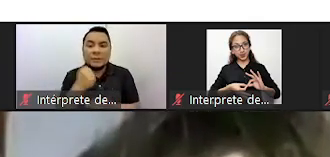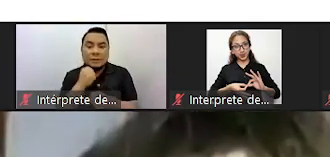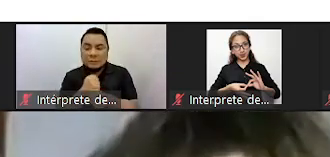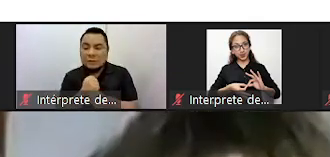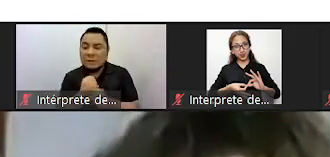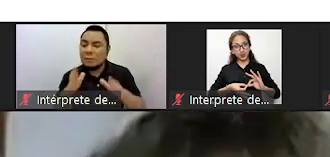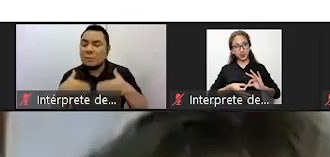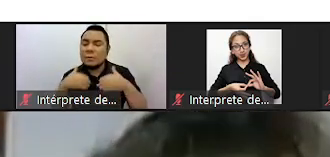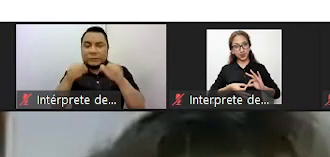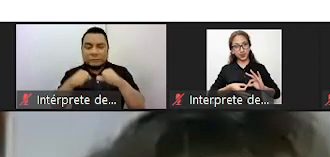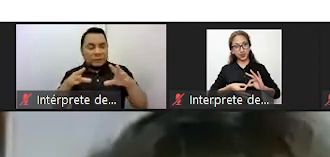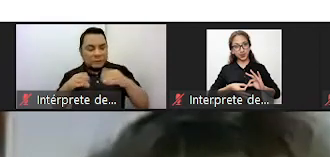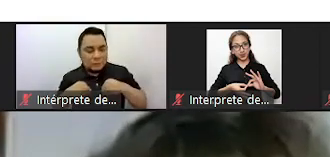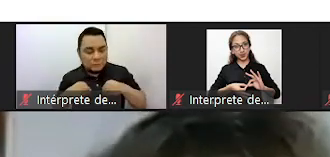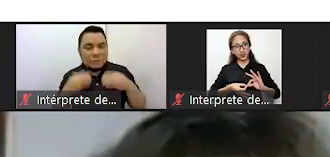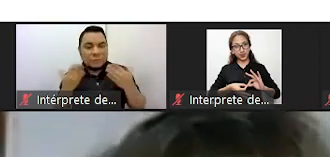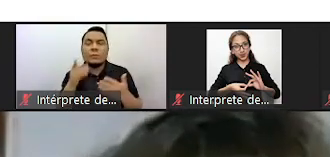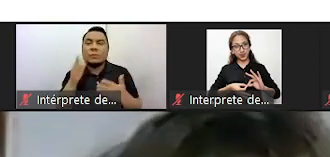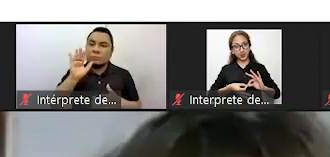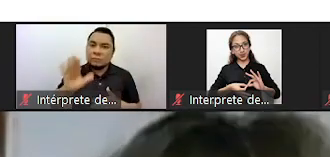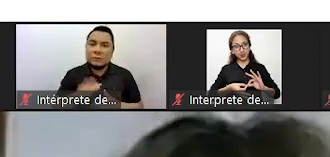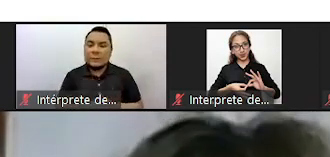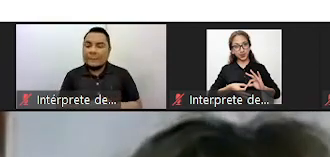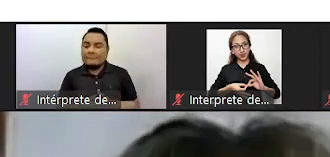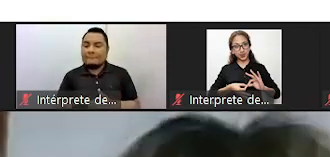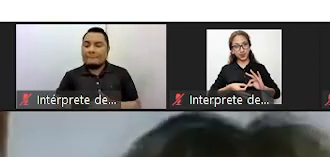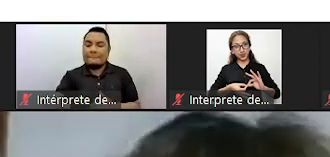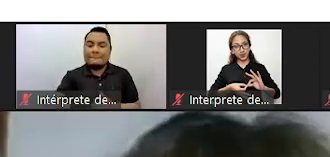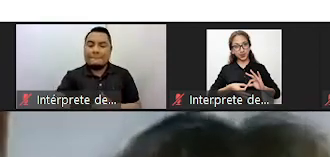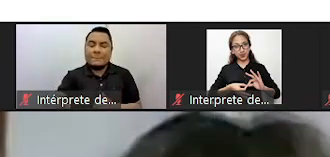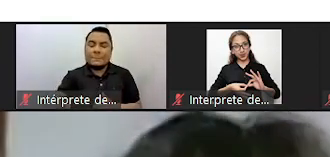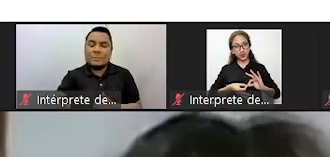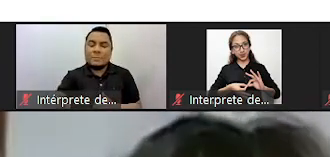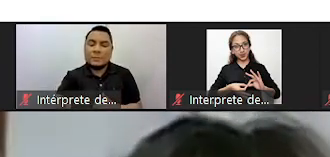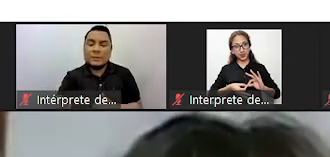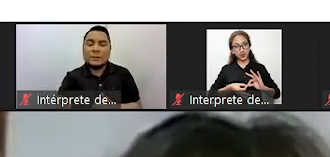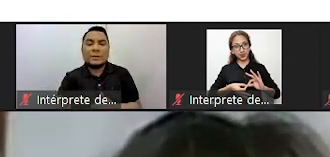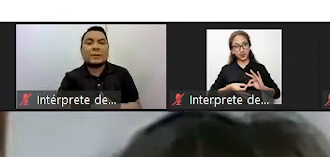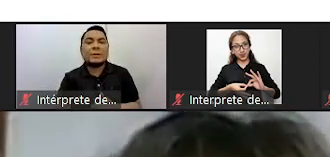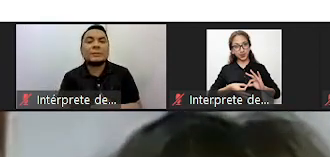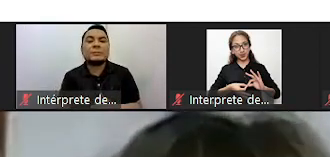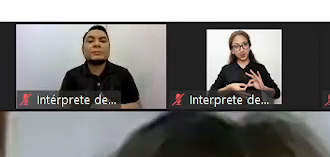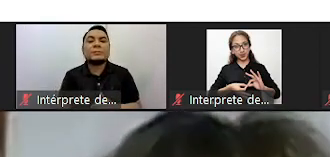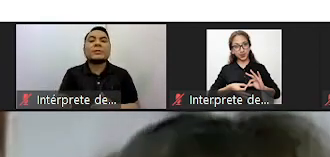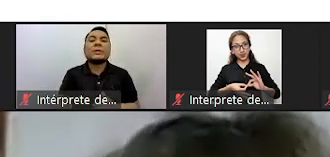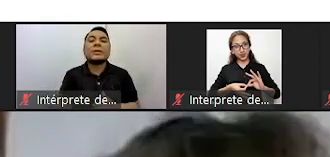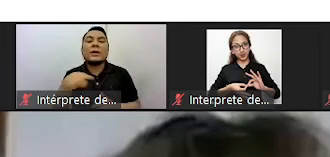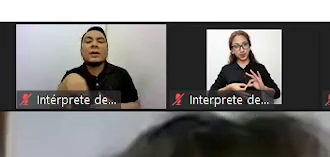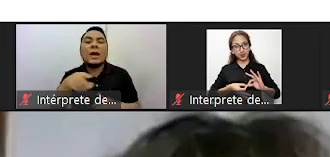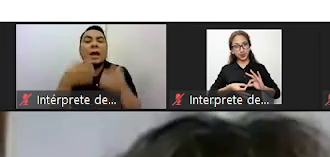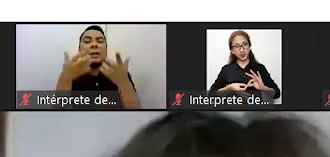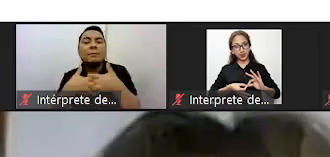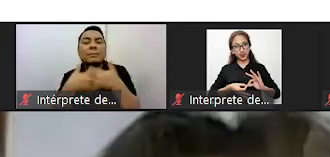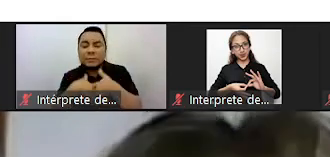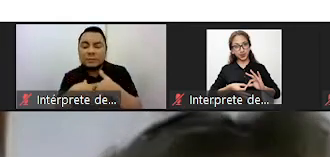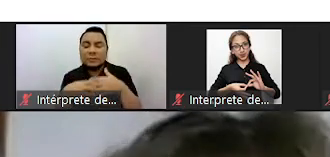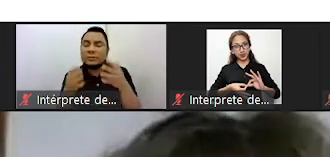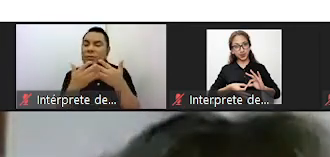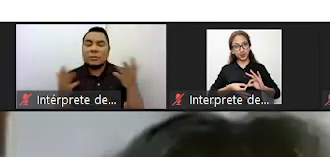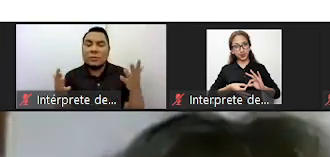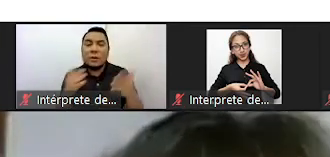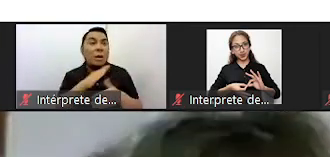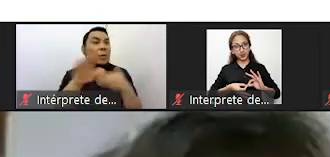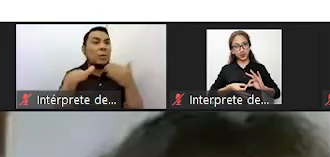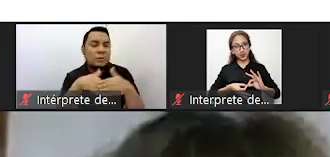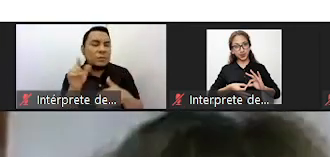the labor rights to be acknowledged as such and most of the companies we